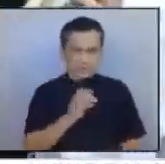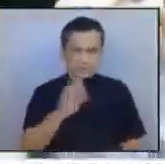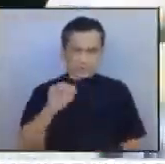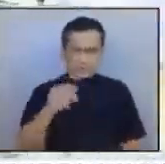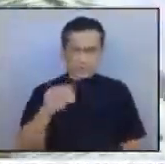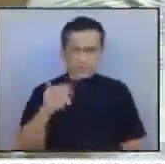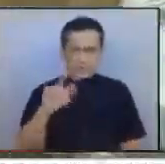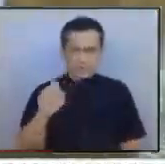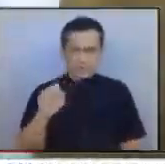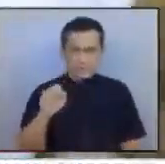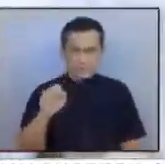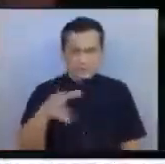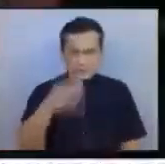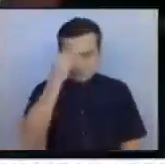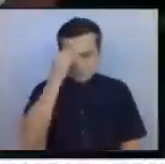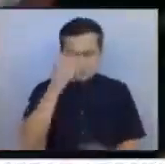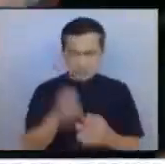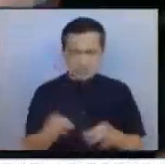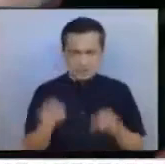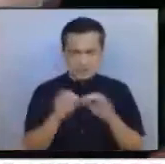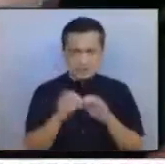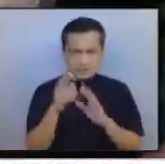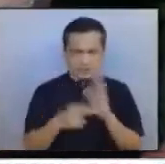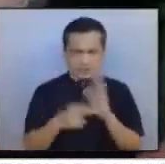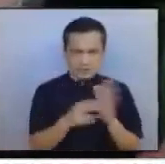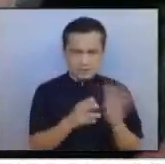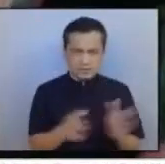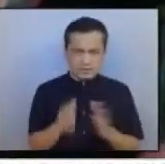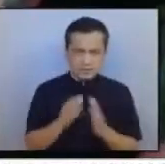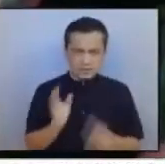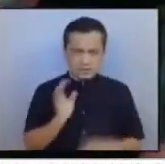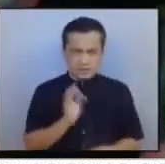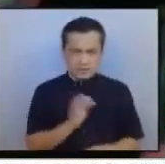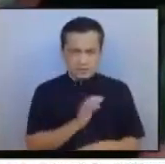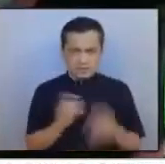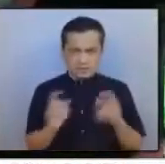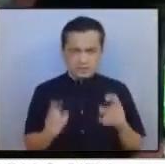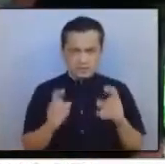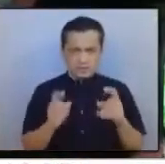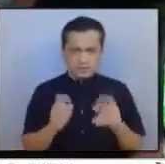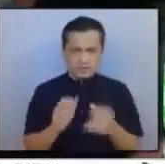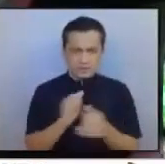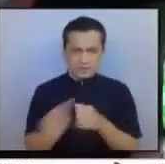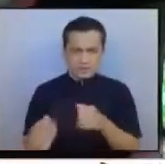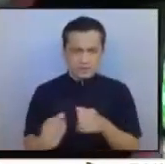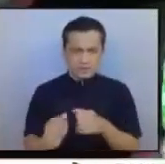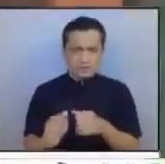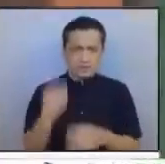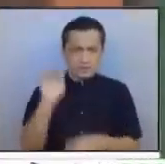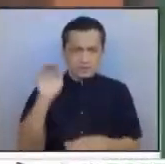kahalagahan ng rules and procedures sa Kamara para sa mas mabilis na pagpasa ng mga panukalang batas.